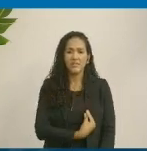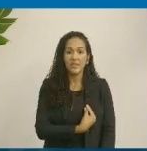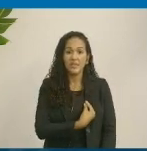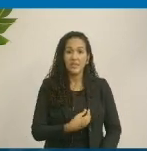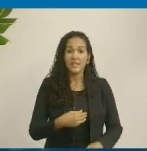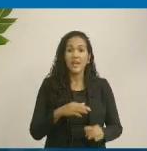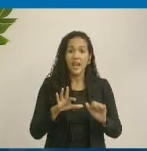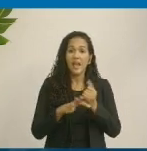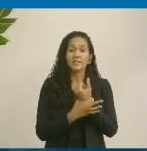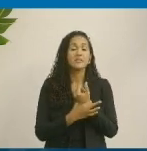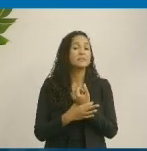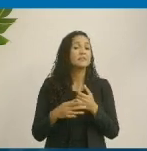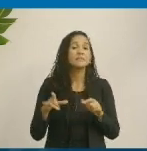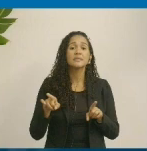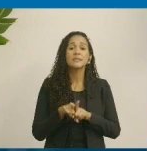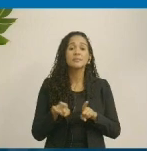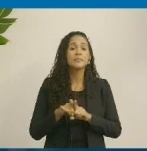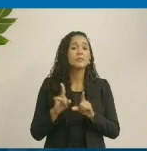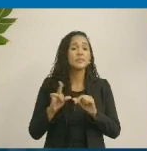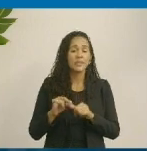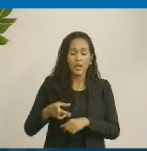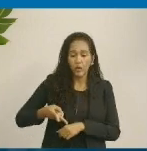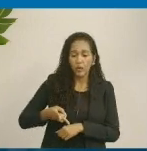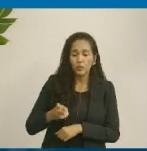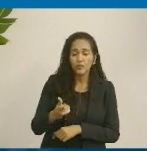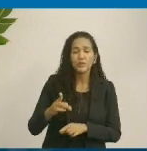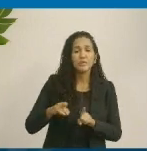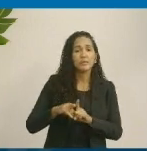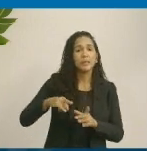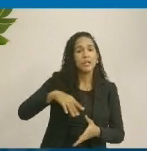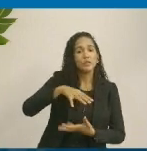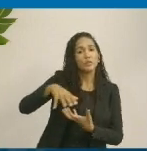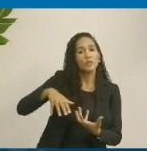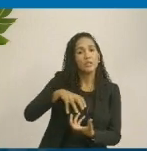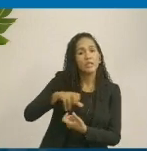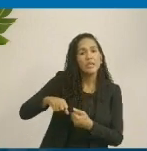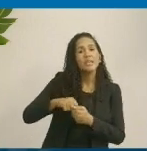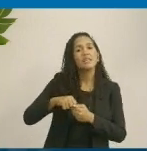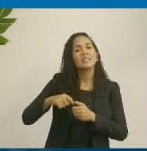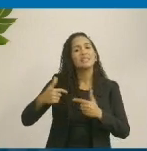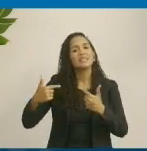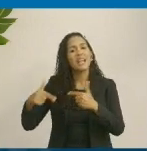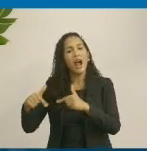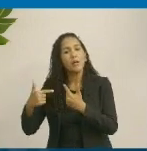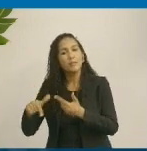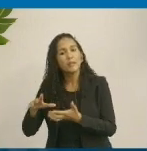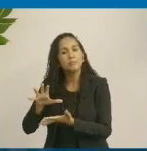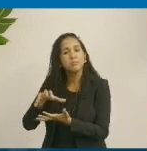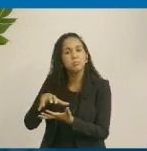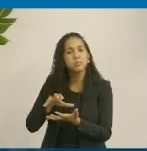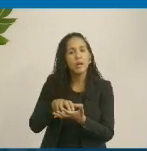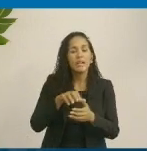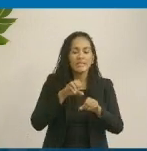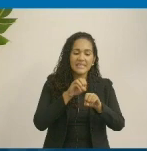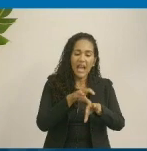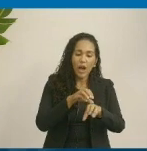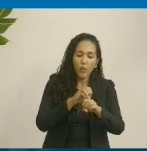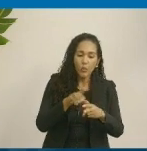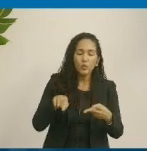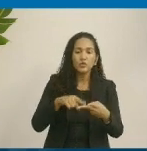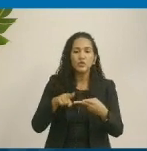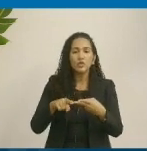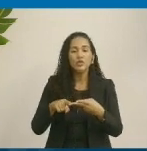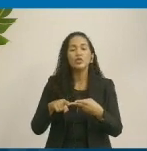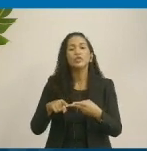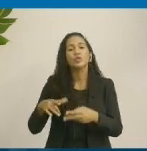continuity and sustainability, we're working with the different ministries of health and education. We've introduced some short